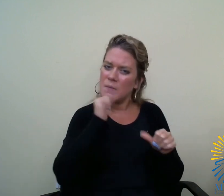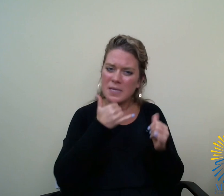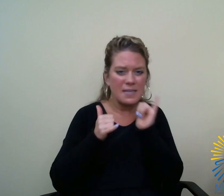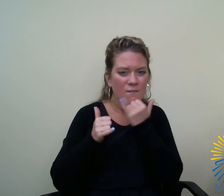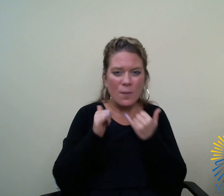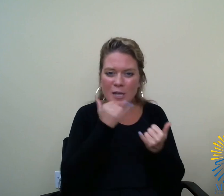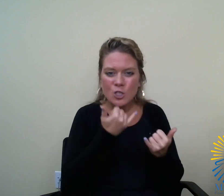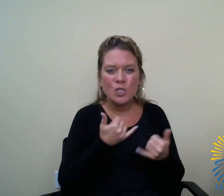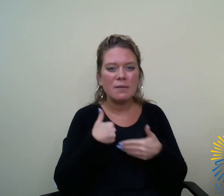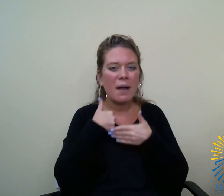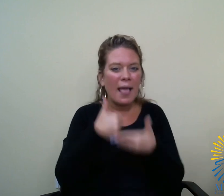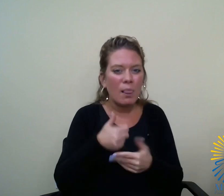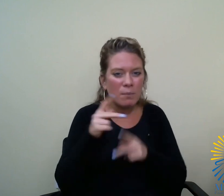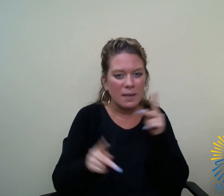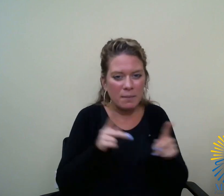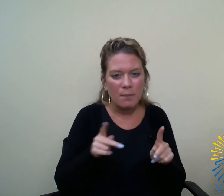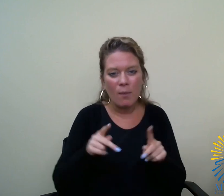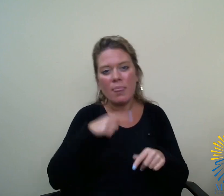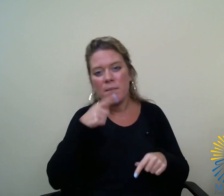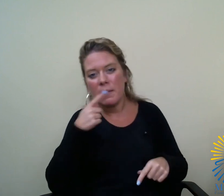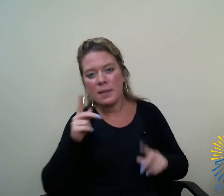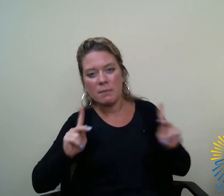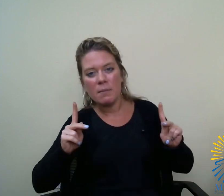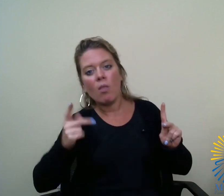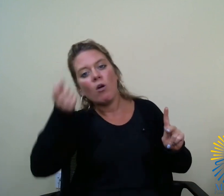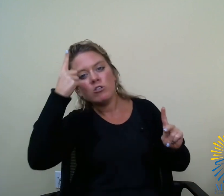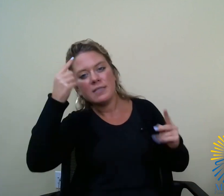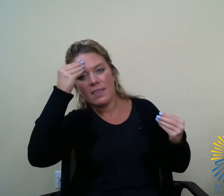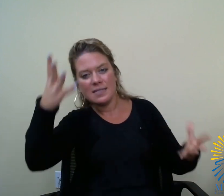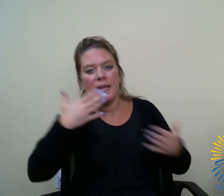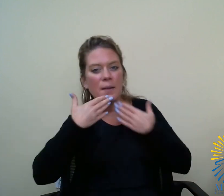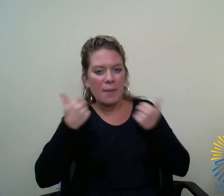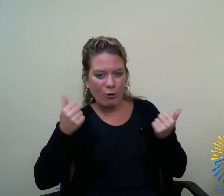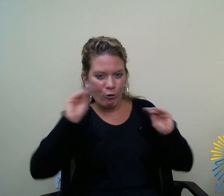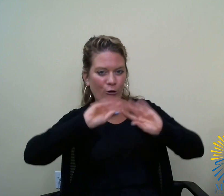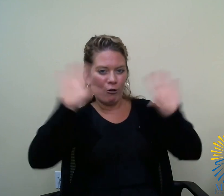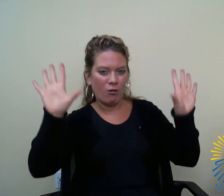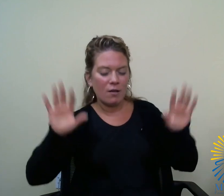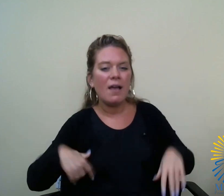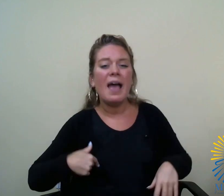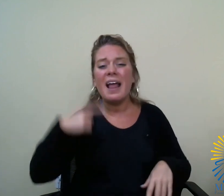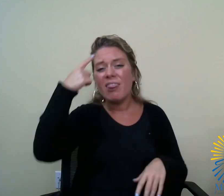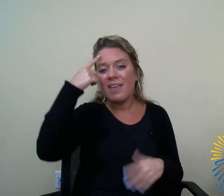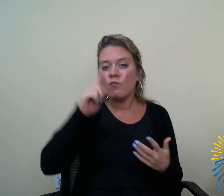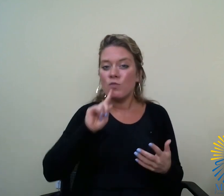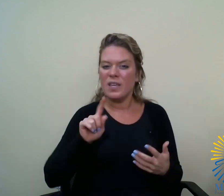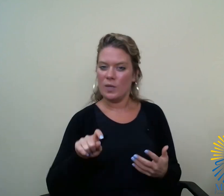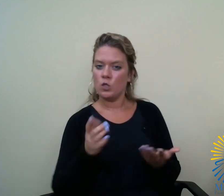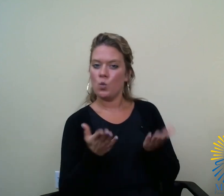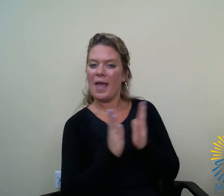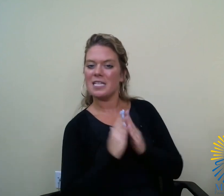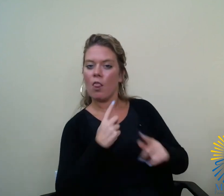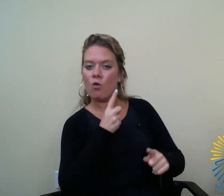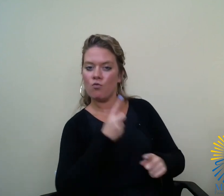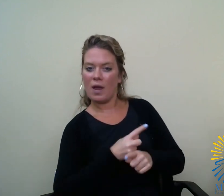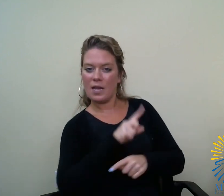people and the public understand the data better. And I think it's just about what questions you ask. How